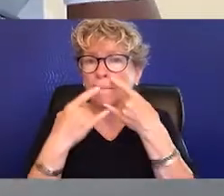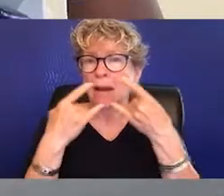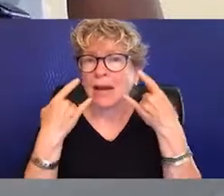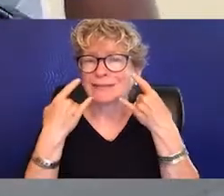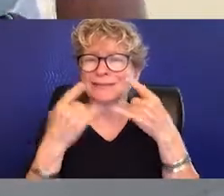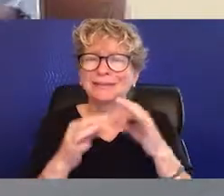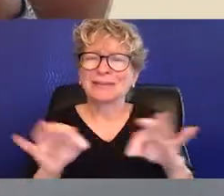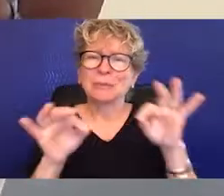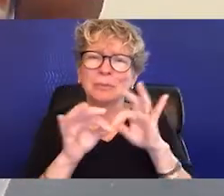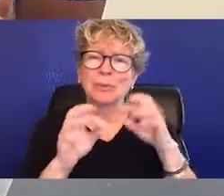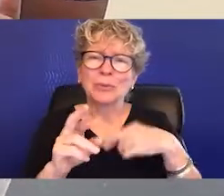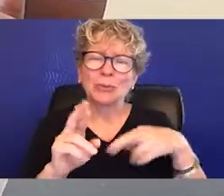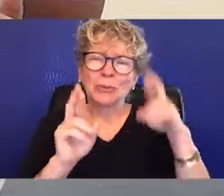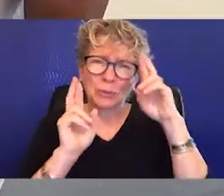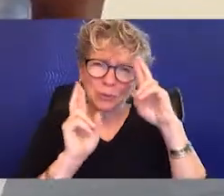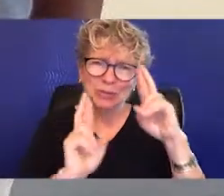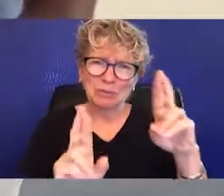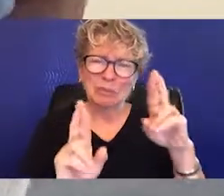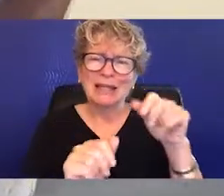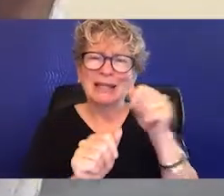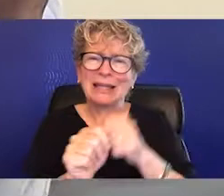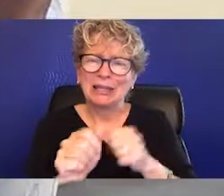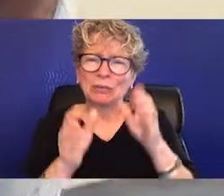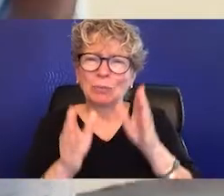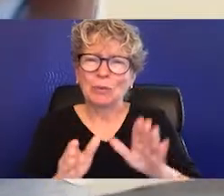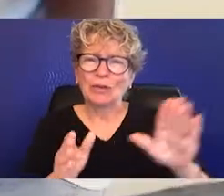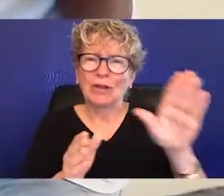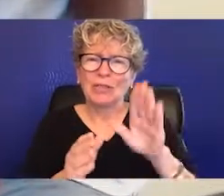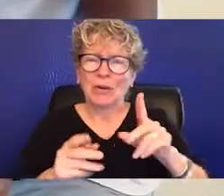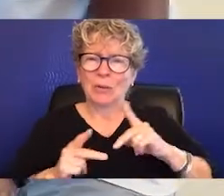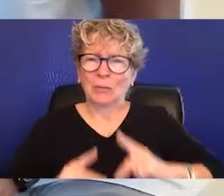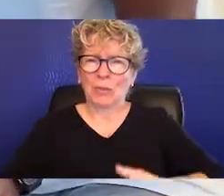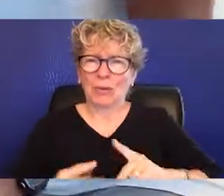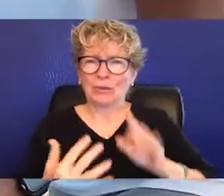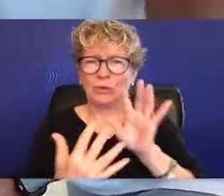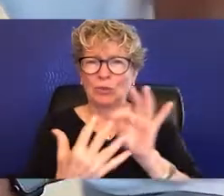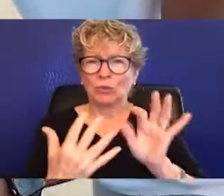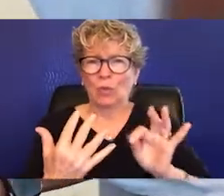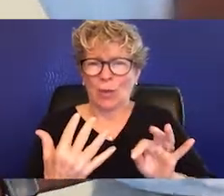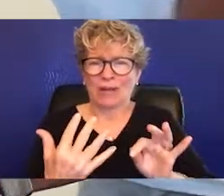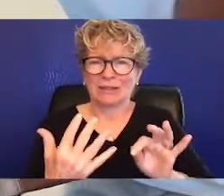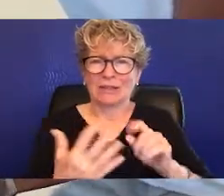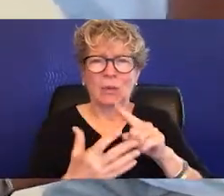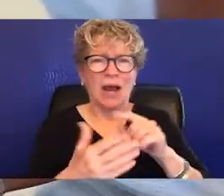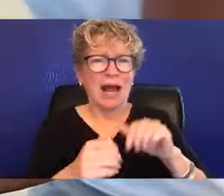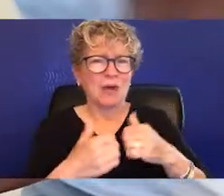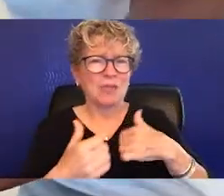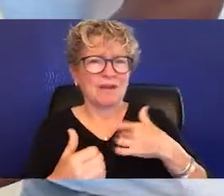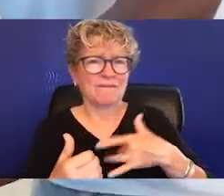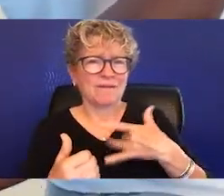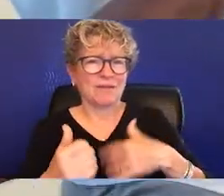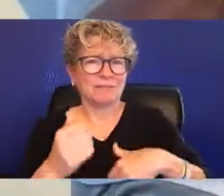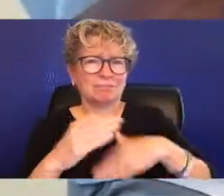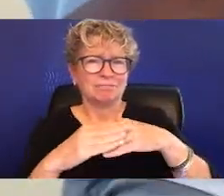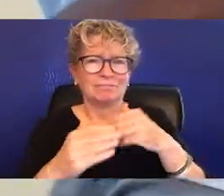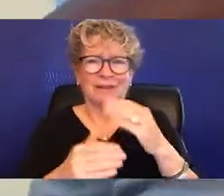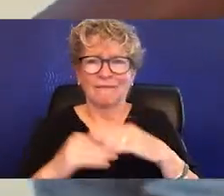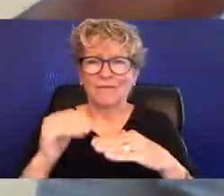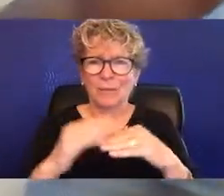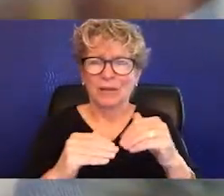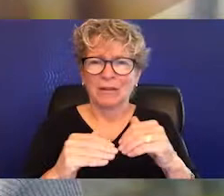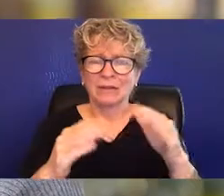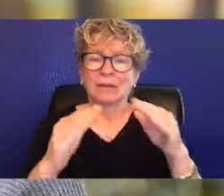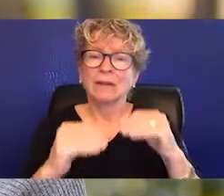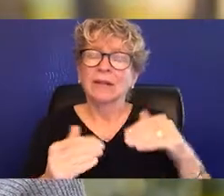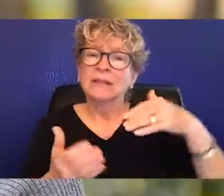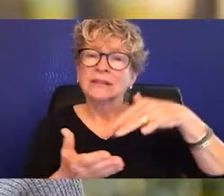continuing to wear a mask. It's important to be respectful of everyone's personal choices and what makes them feel most comfortable.